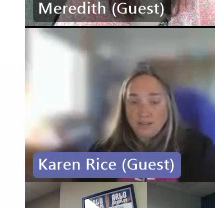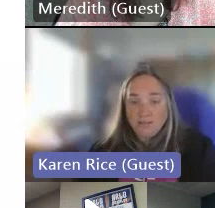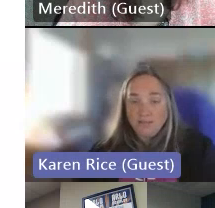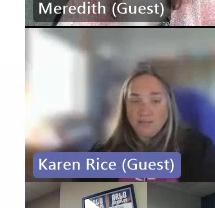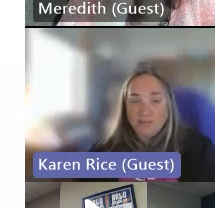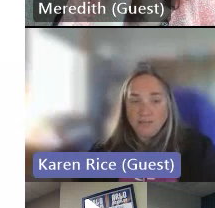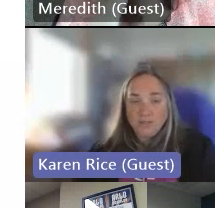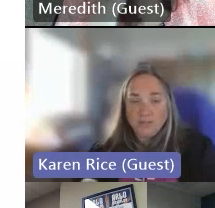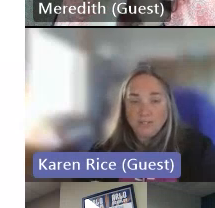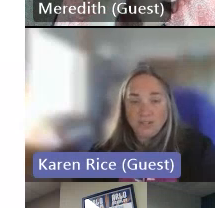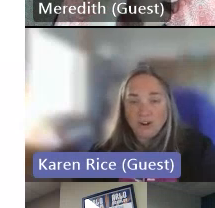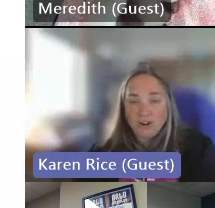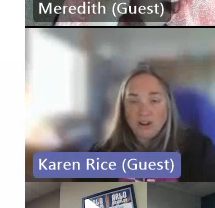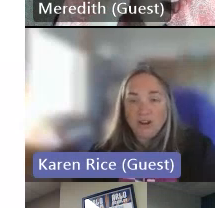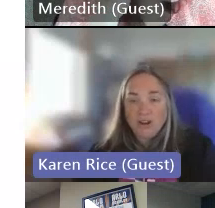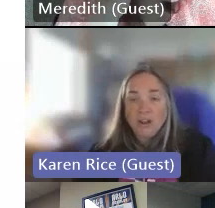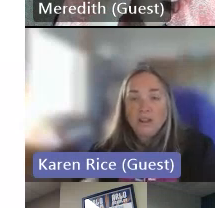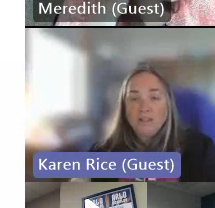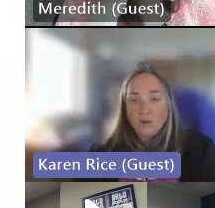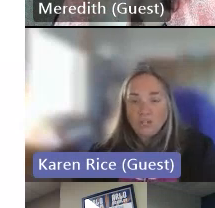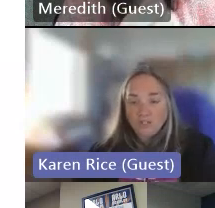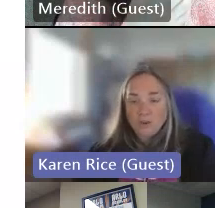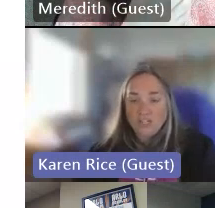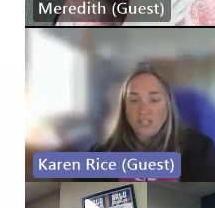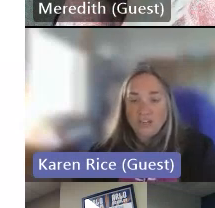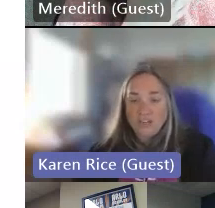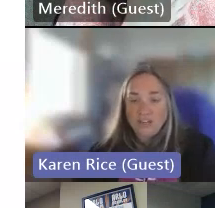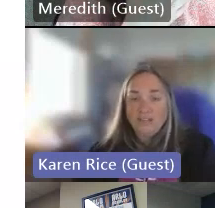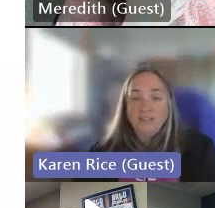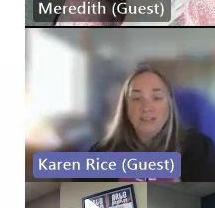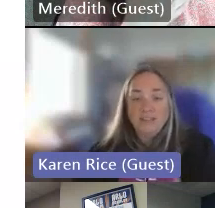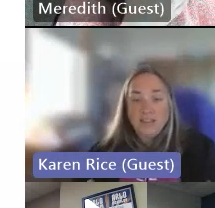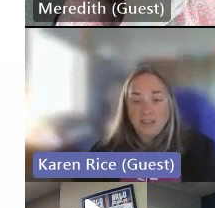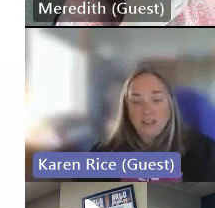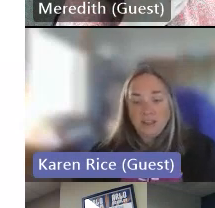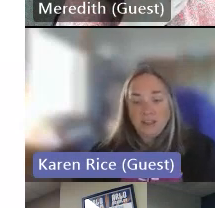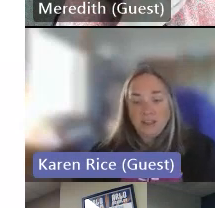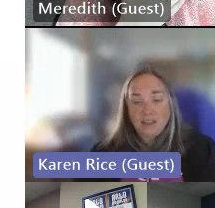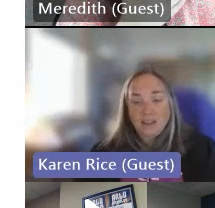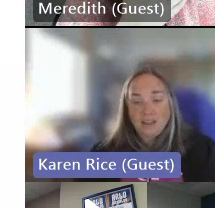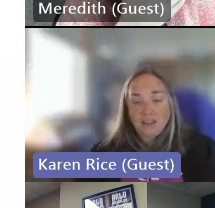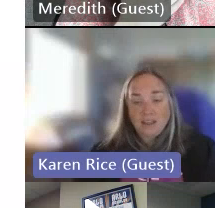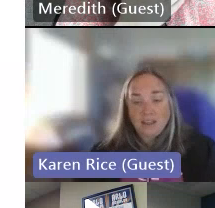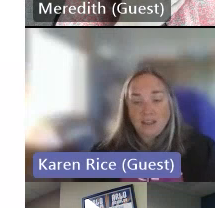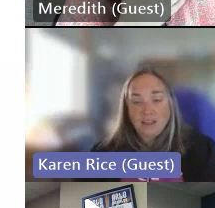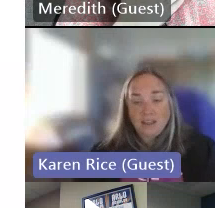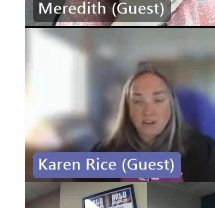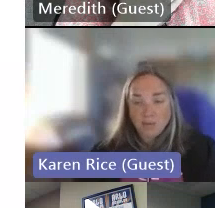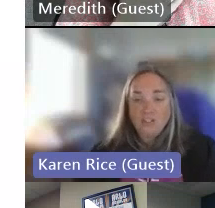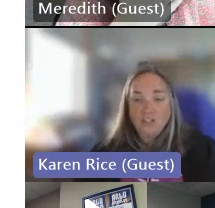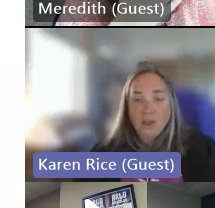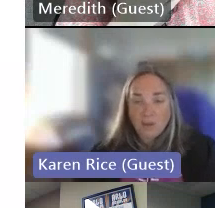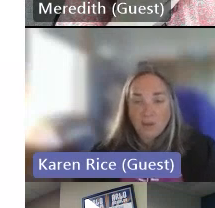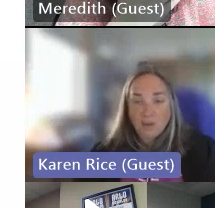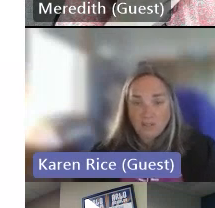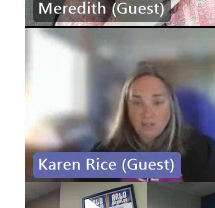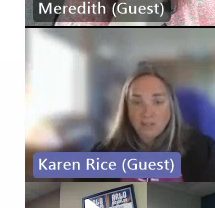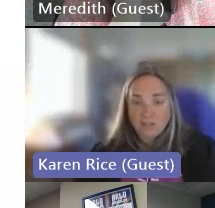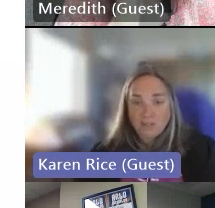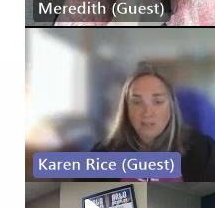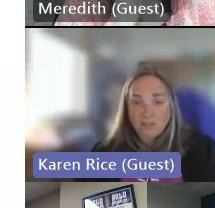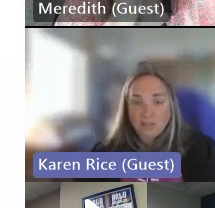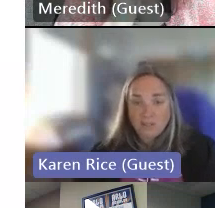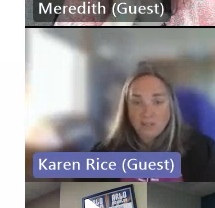use that like school district credit card to purchase what she needs. And then they take that out of their ARP HCY